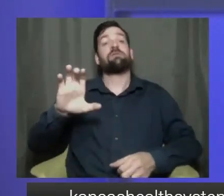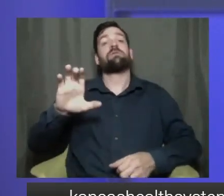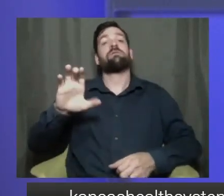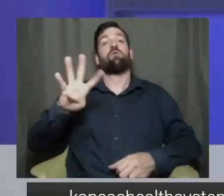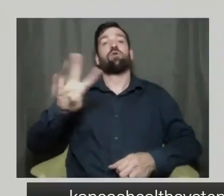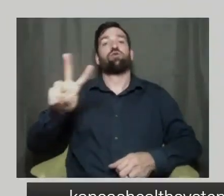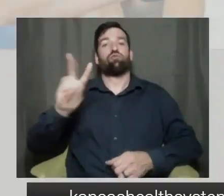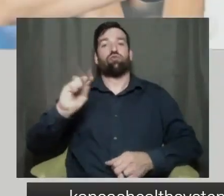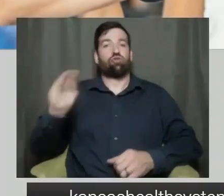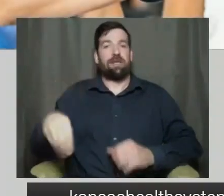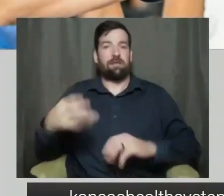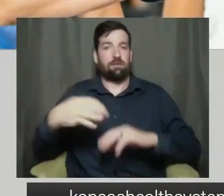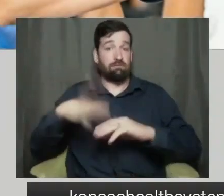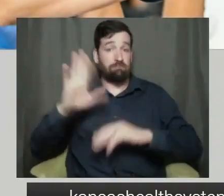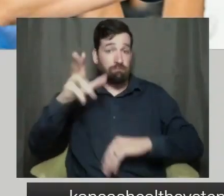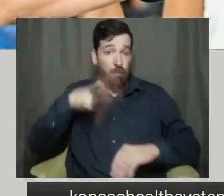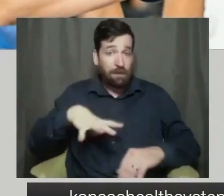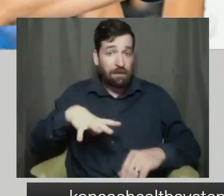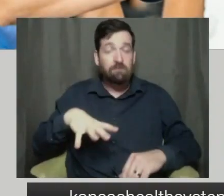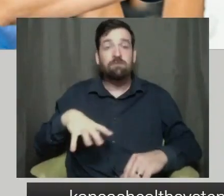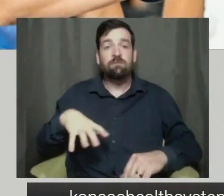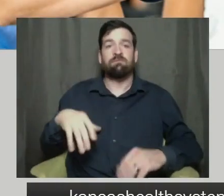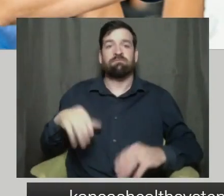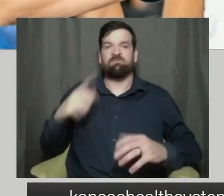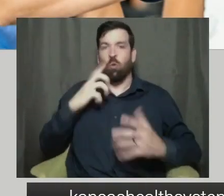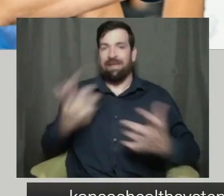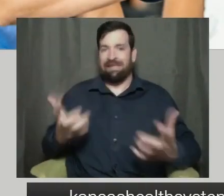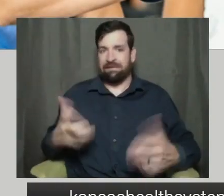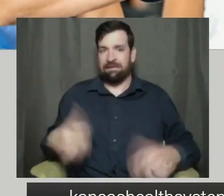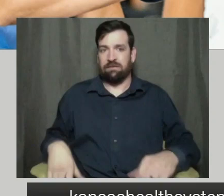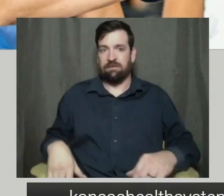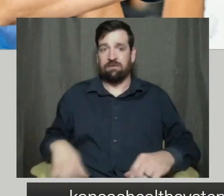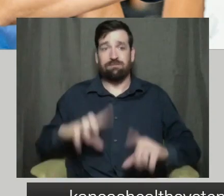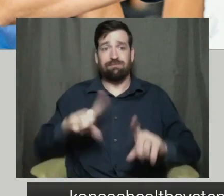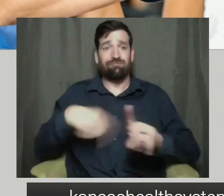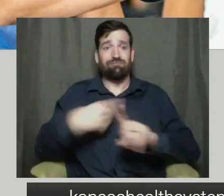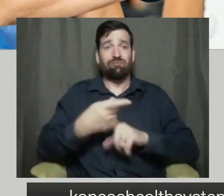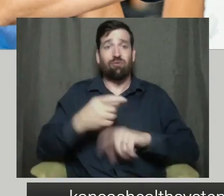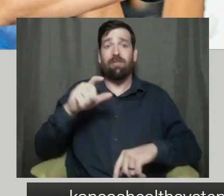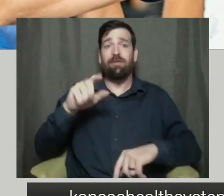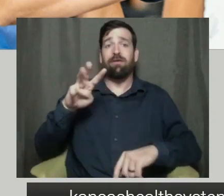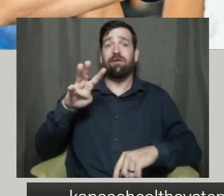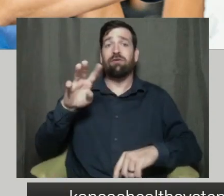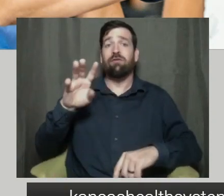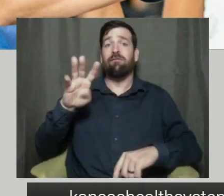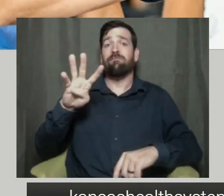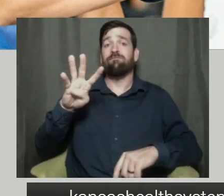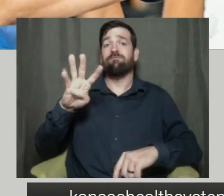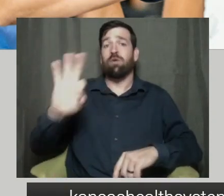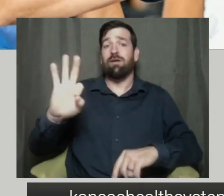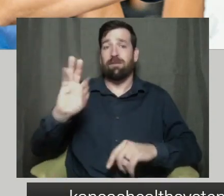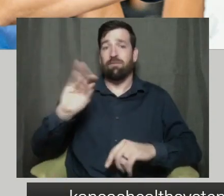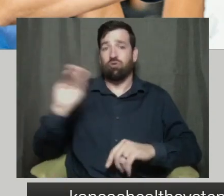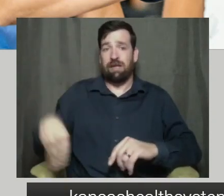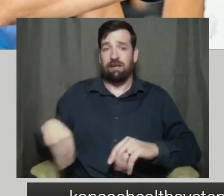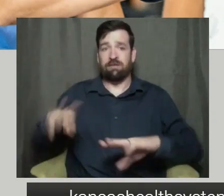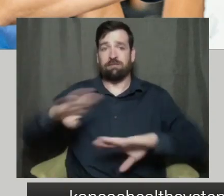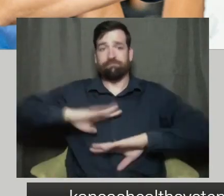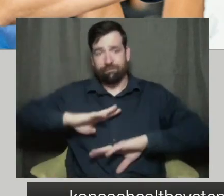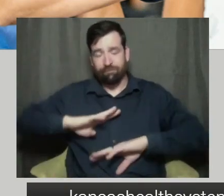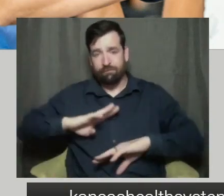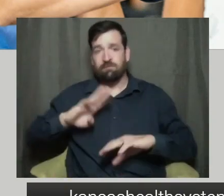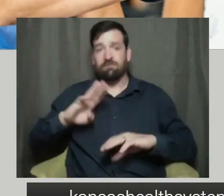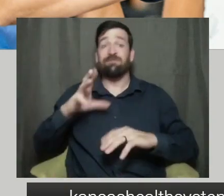considered obese. Only 49% of women meet the proper guidelines for aerobic activity. And the number of women with high blood pressure